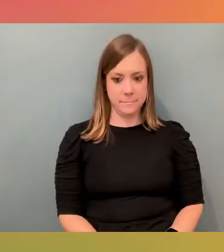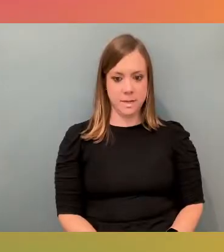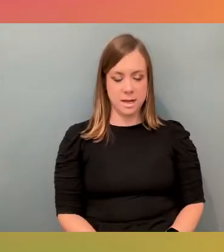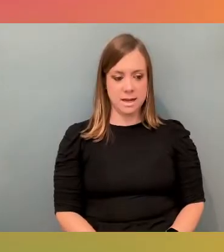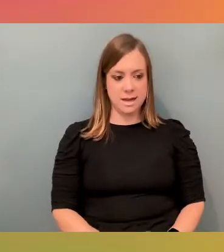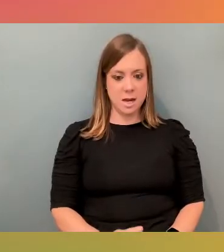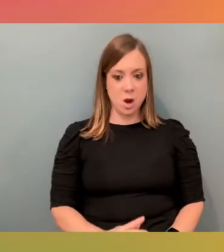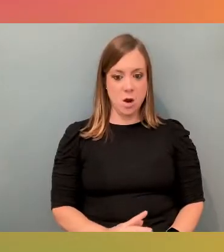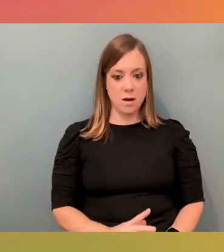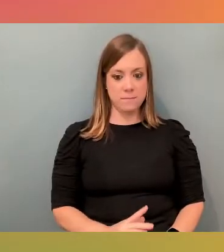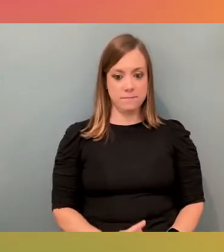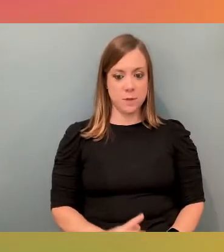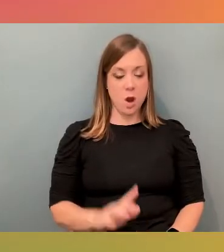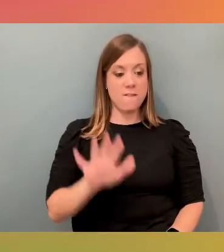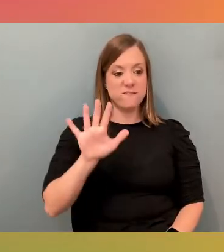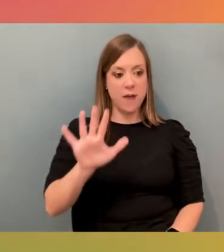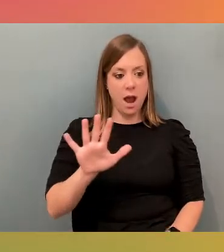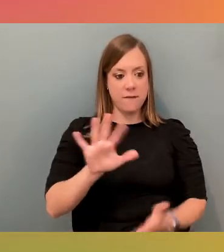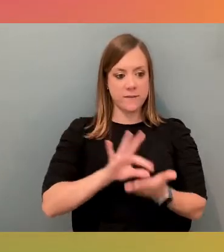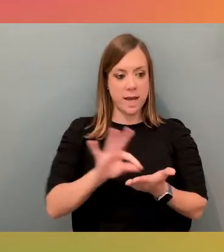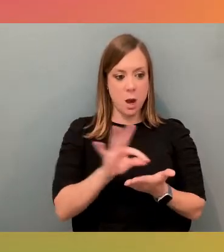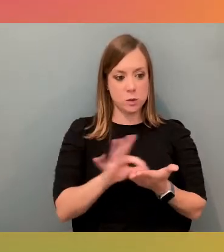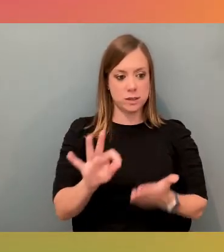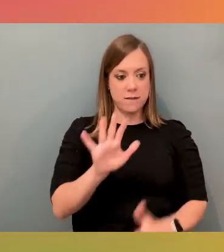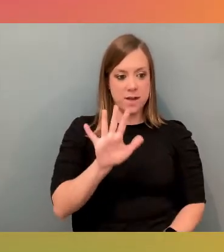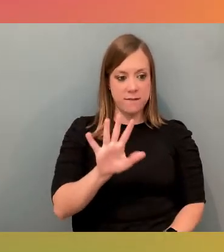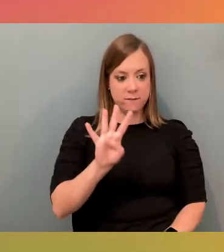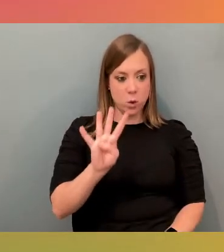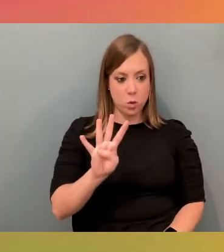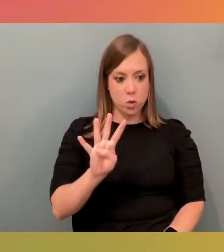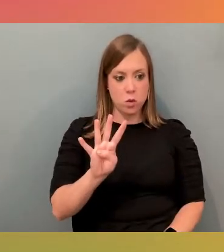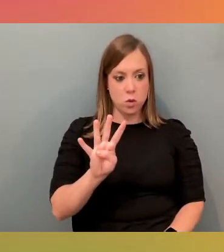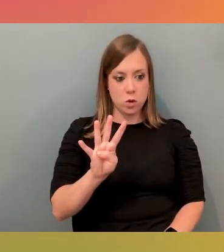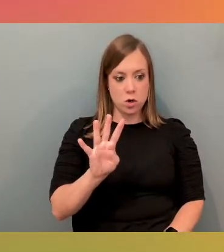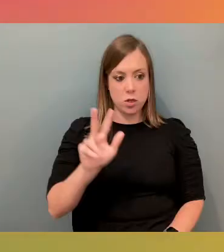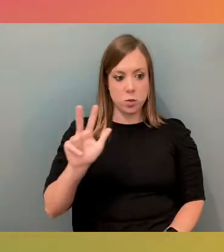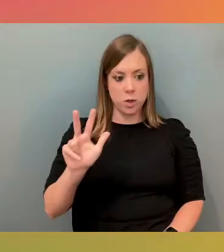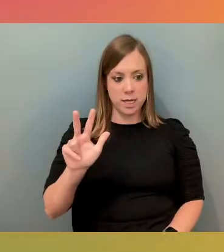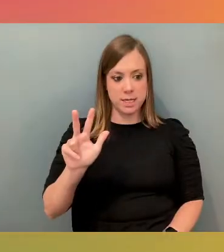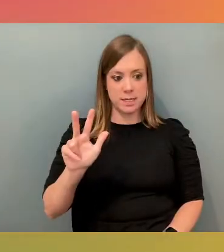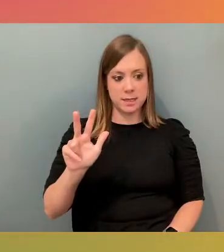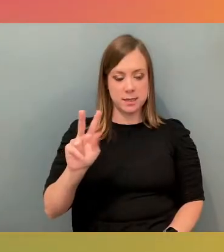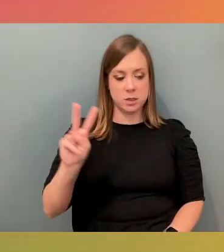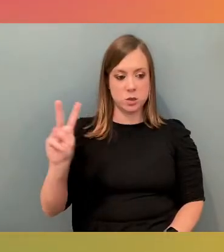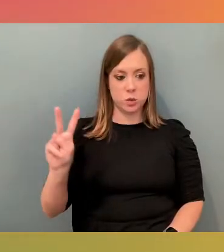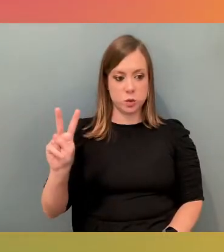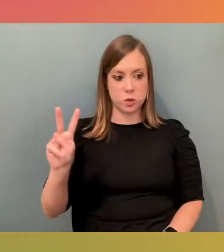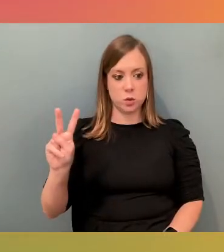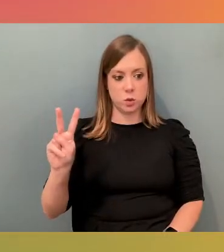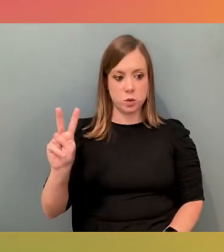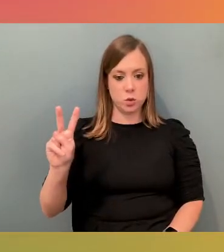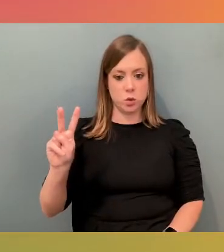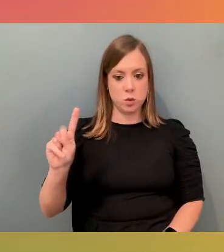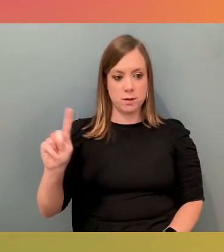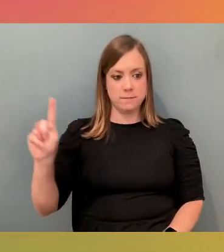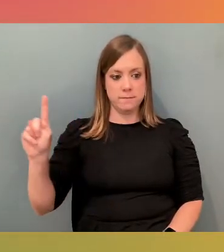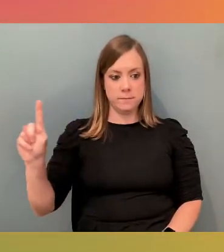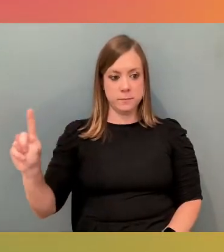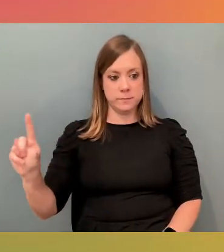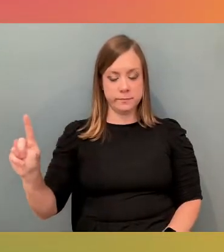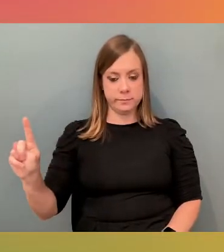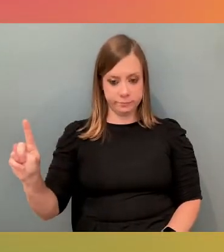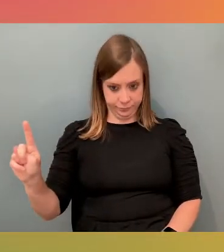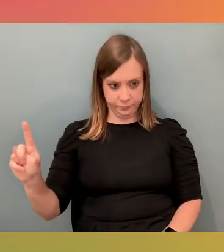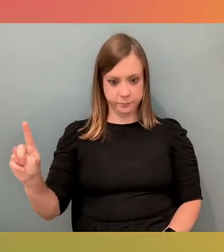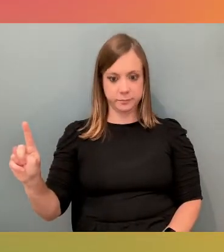here, just 5 count. 4, 3, 2,